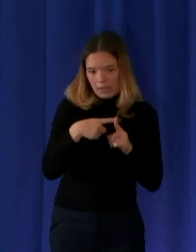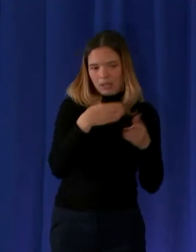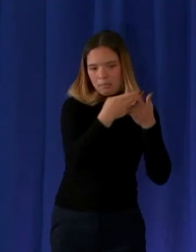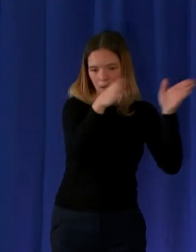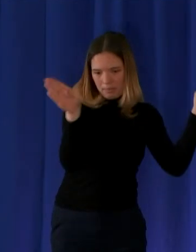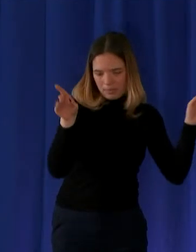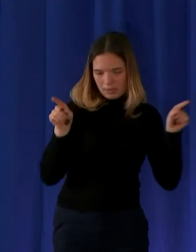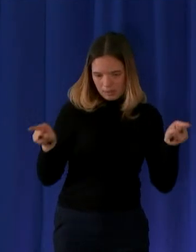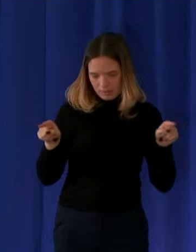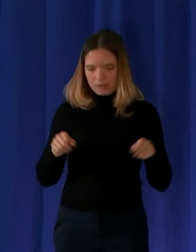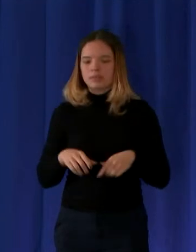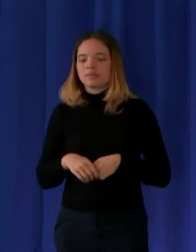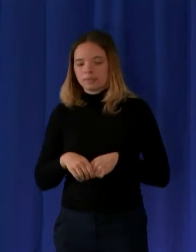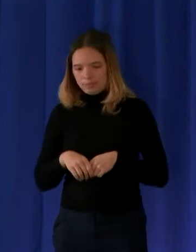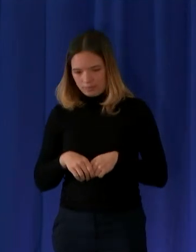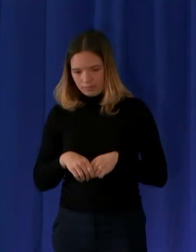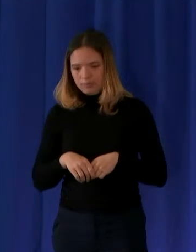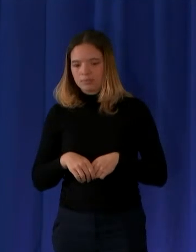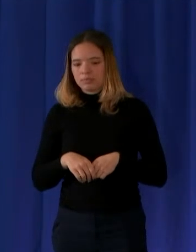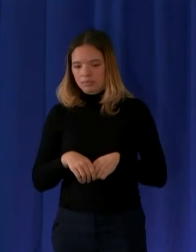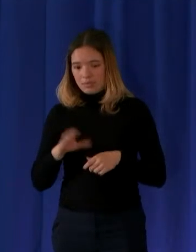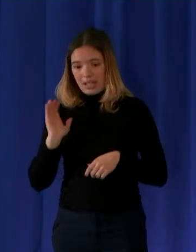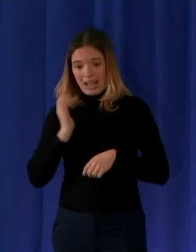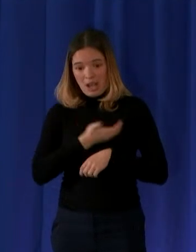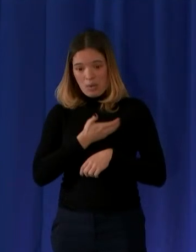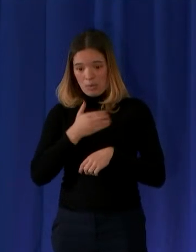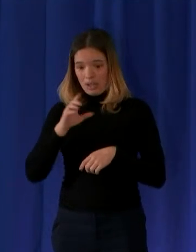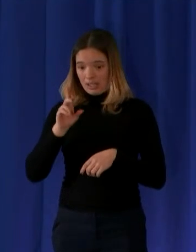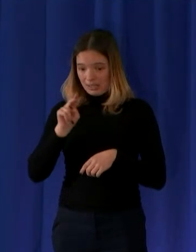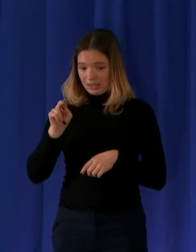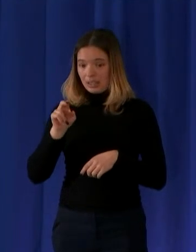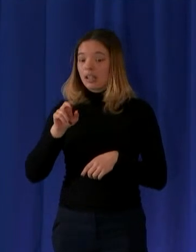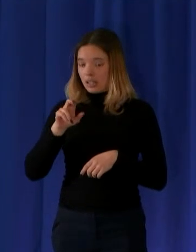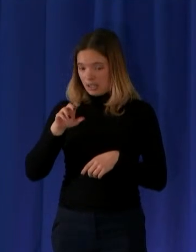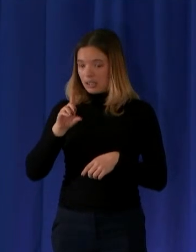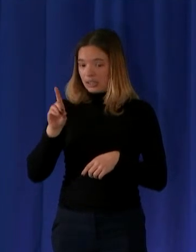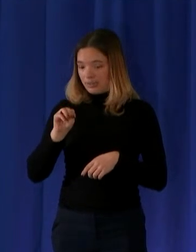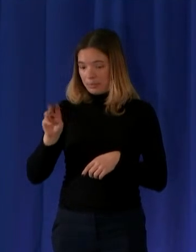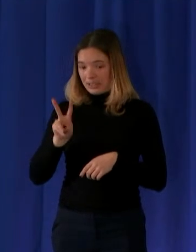and the public. As an example, our DMV service centers